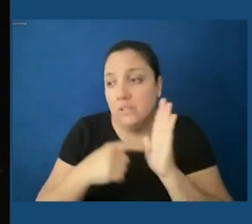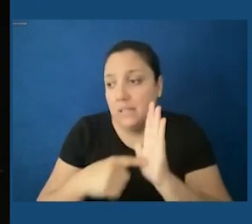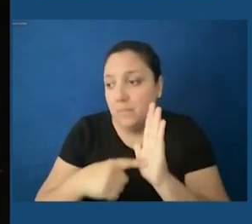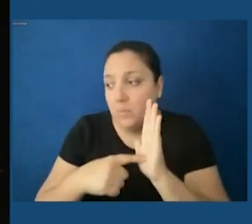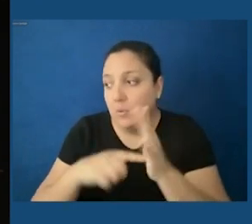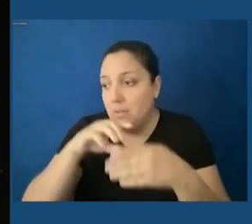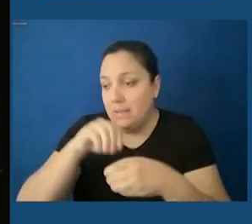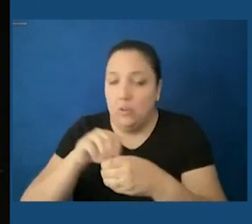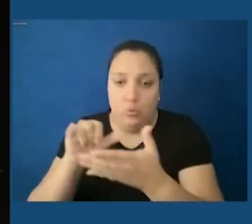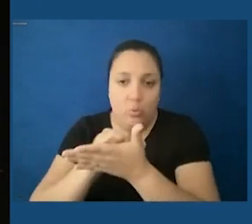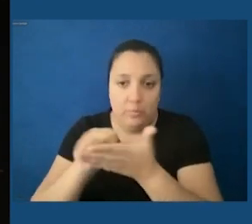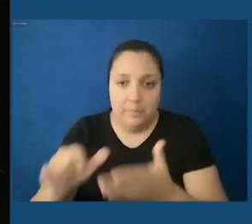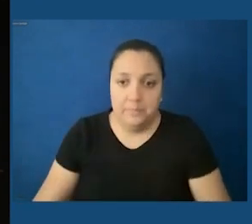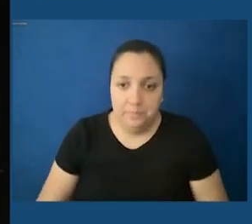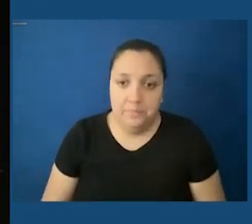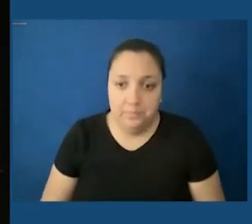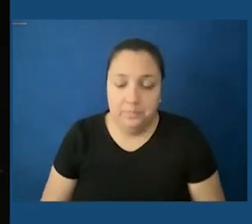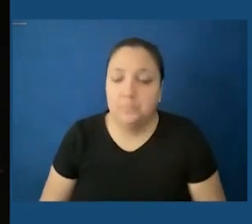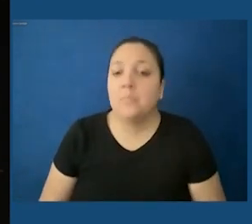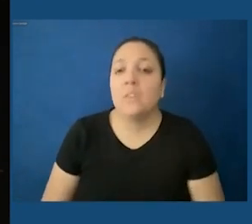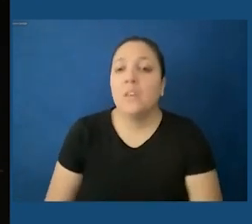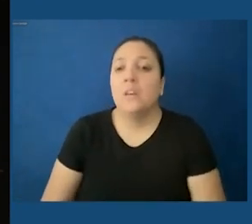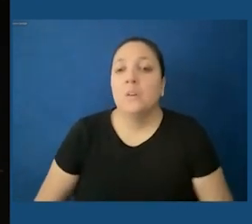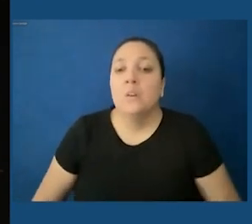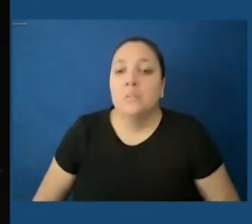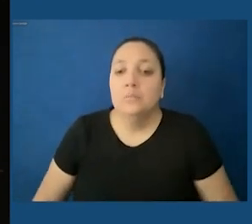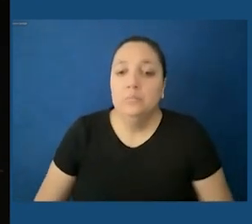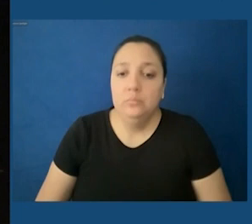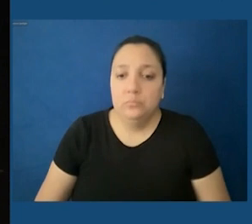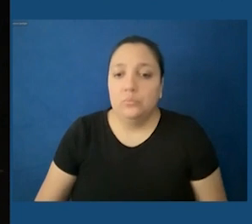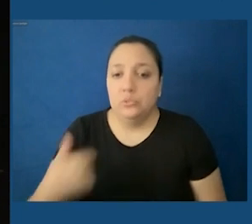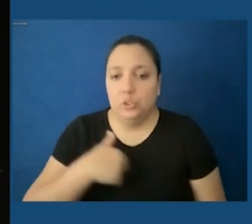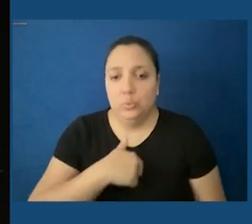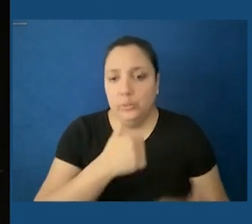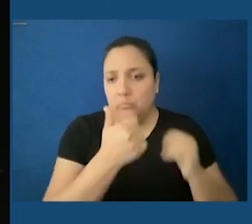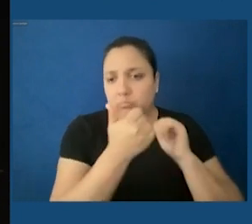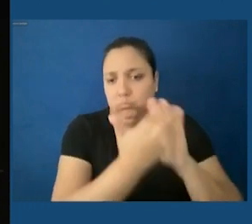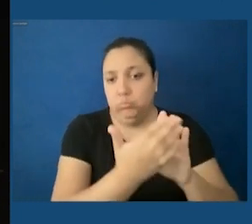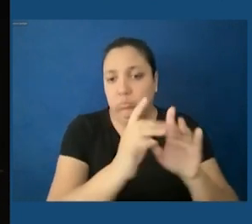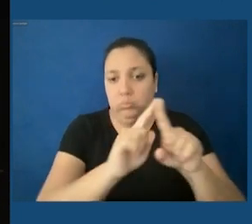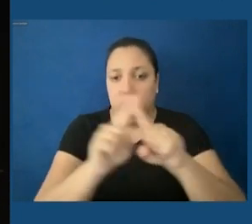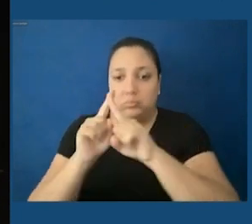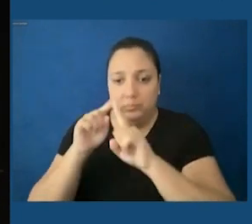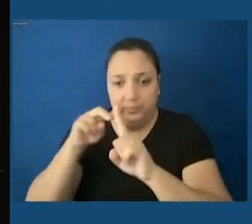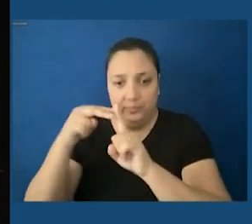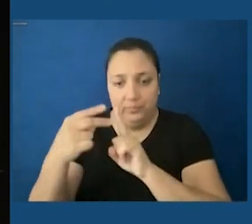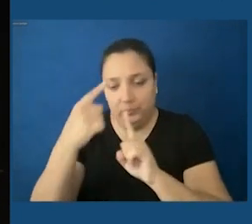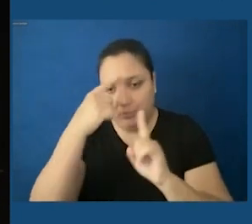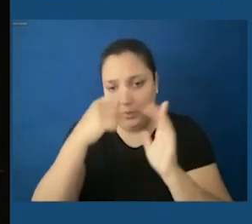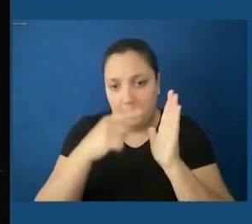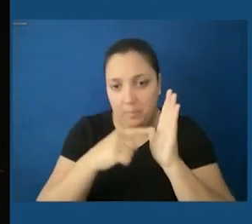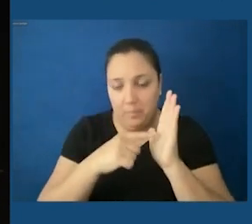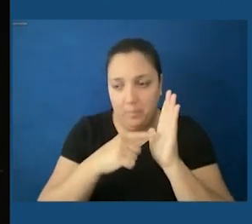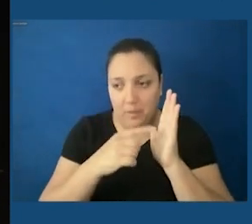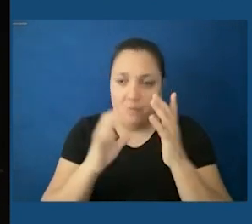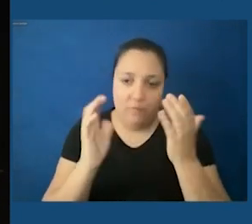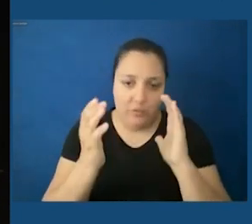York. And so we come at this problem from a different lens than some of the criminal